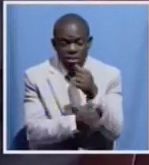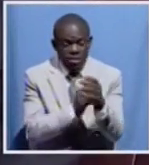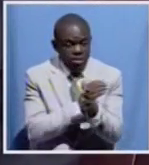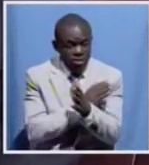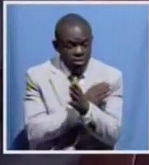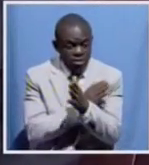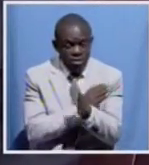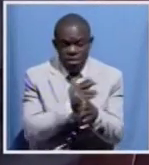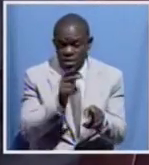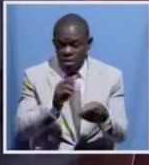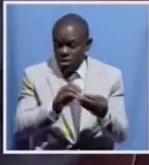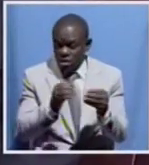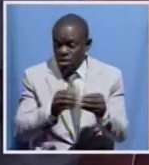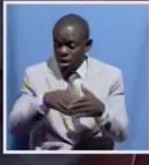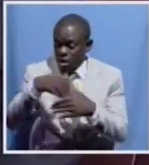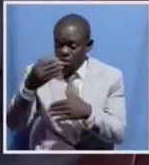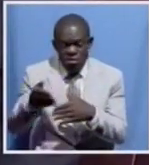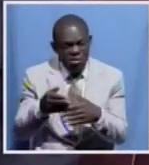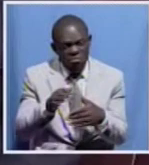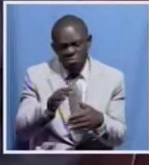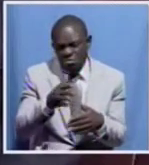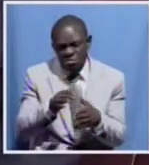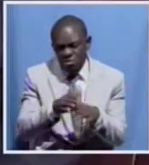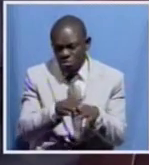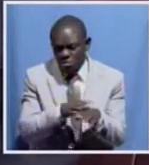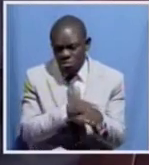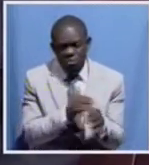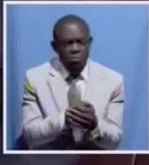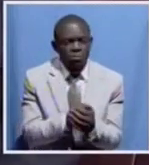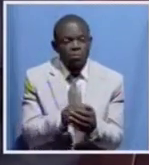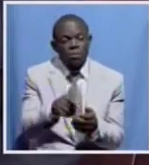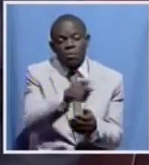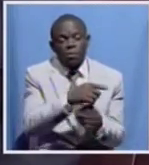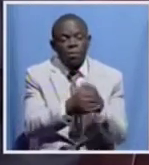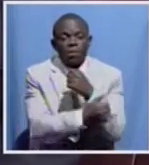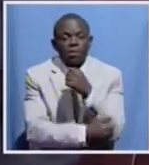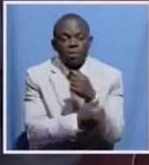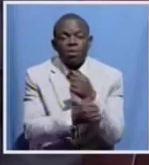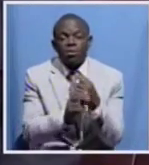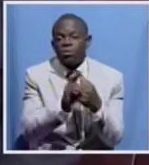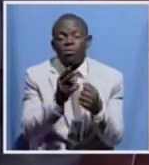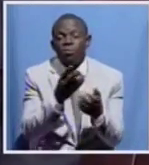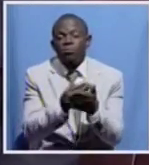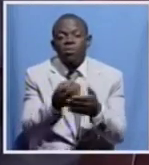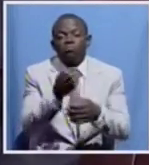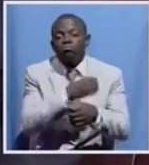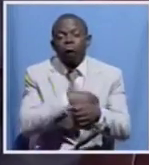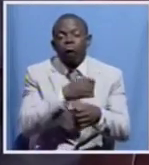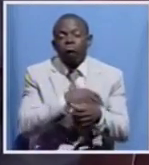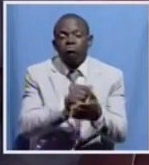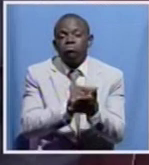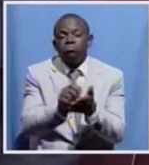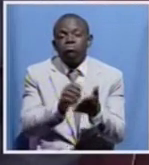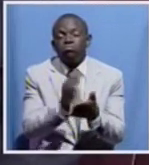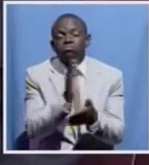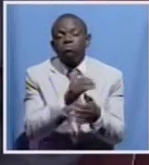quite huge resources in advertising their countries. Kenya is a tourism